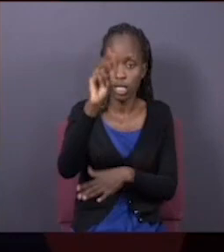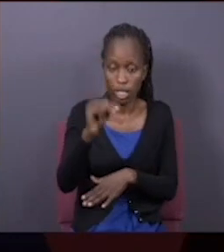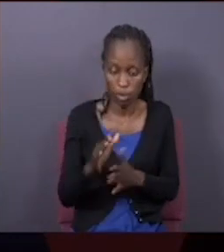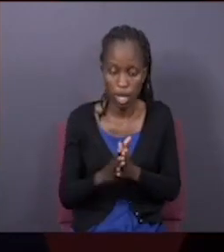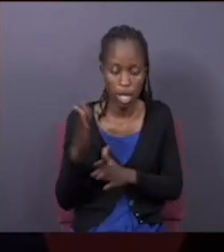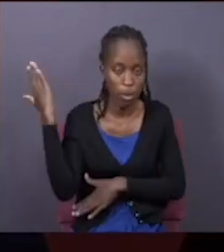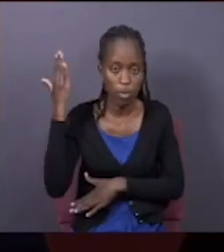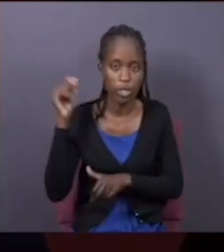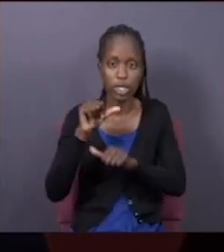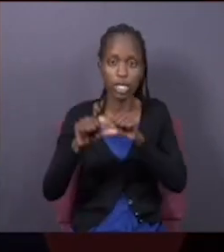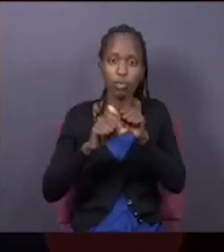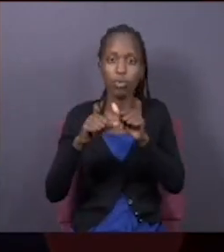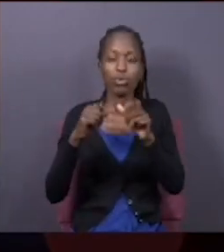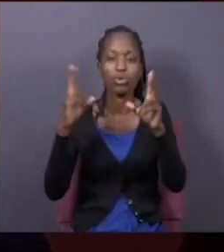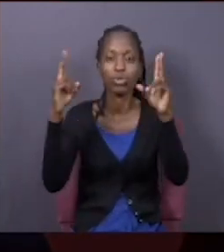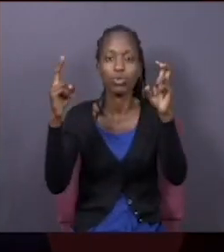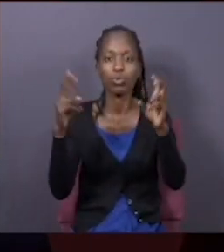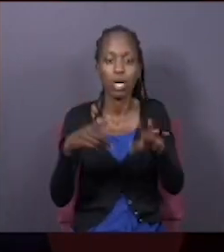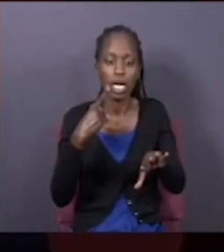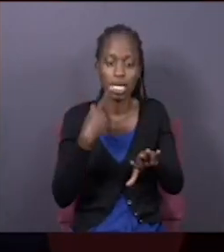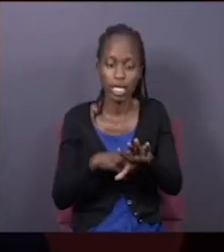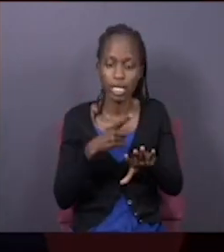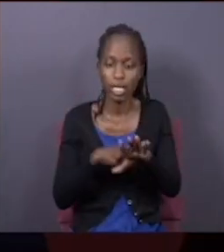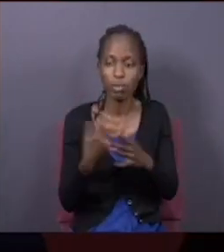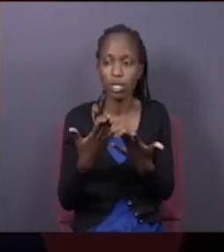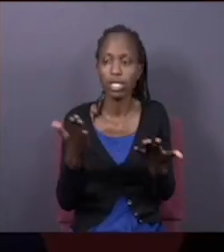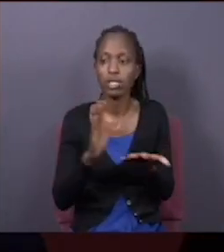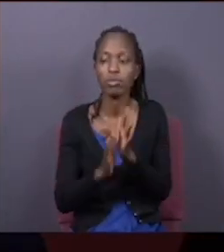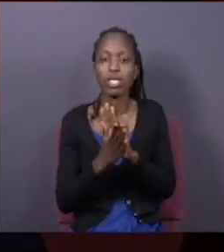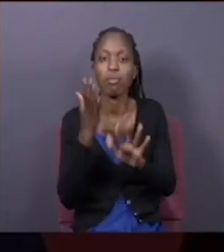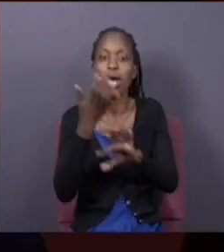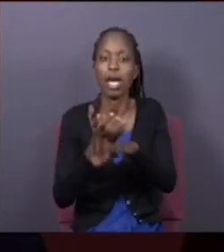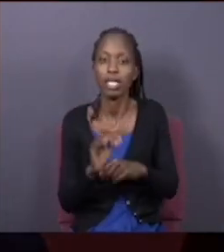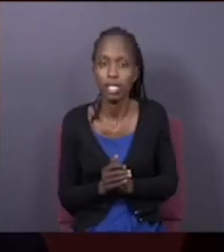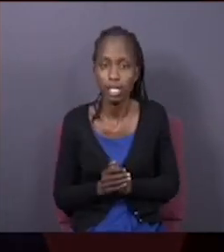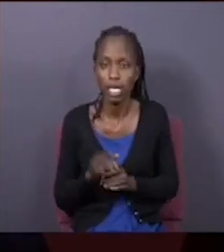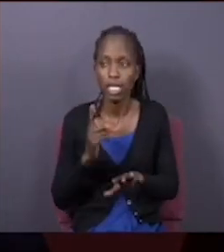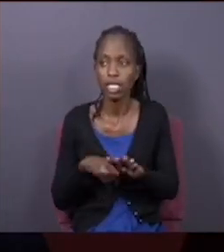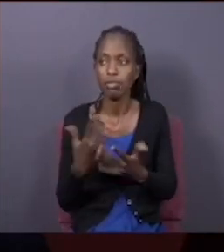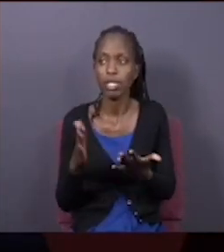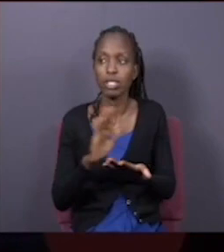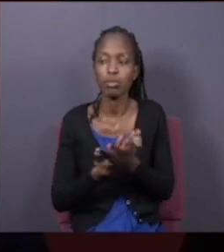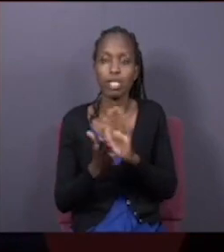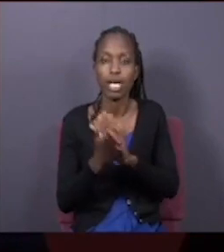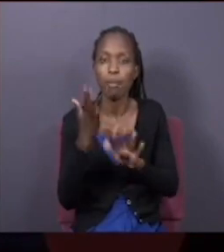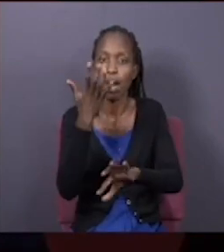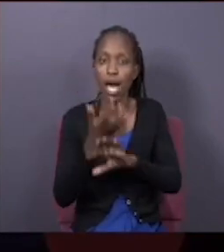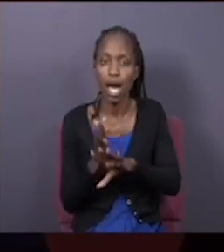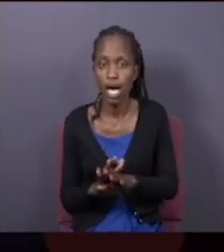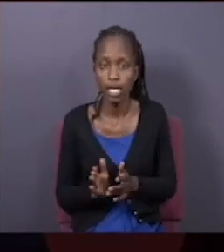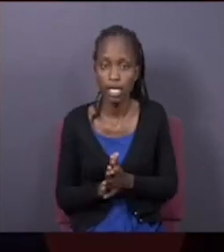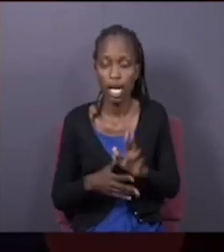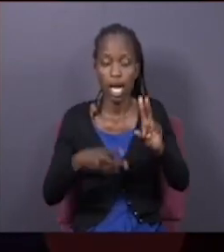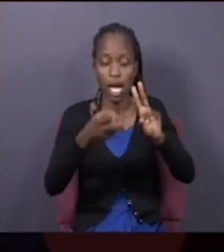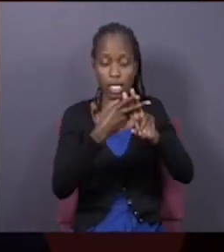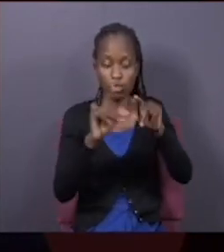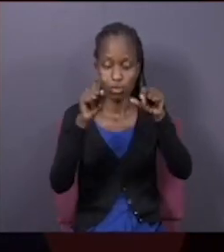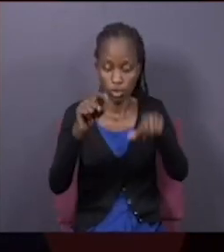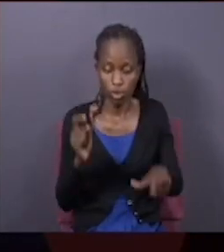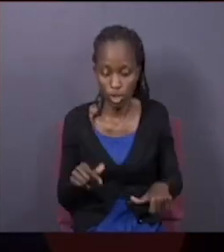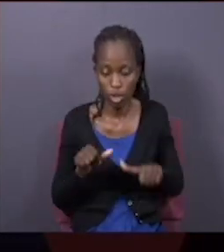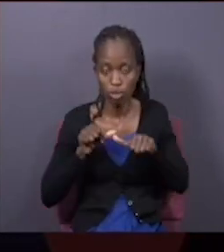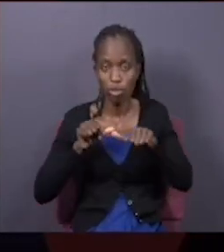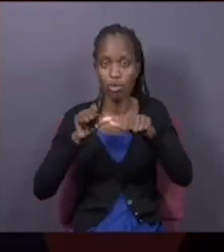us on the subject, when the going gets tough. Where they're going, get stuff. Once again, our hashtag for the day